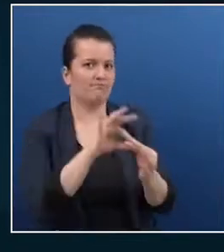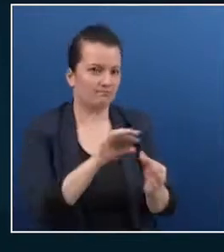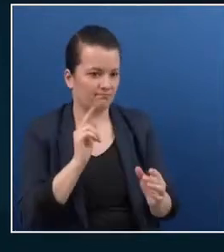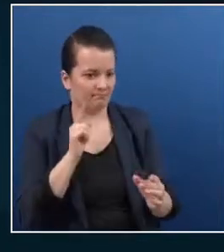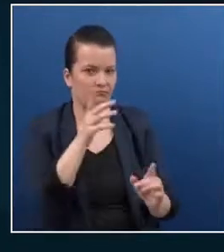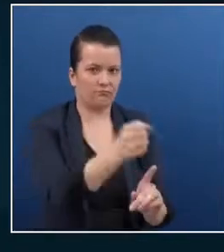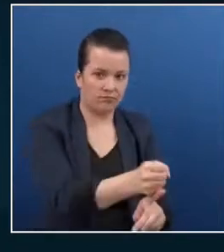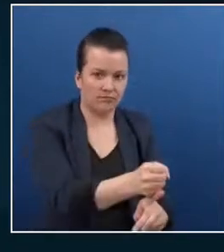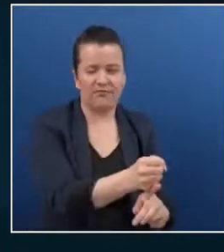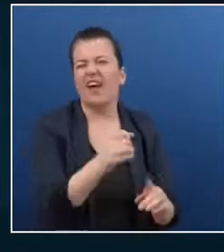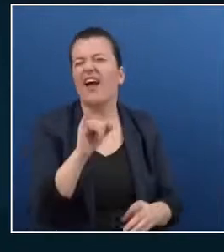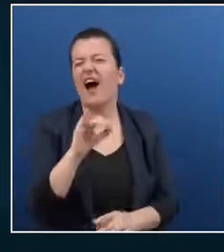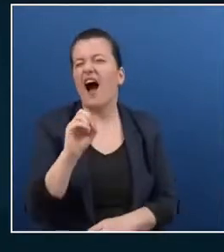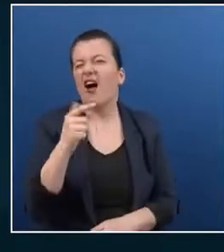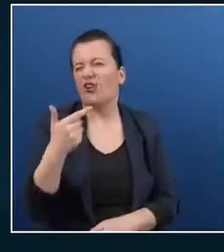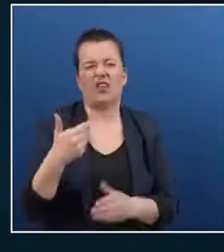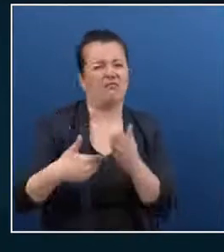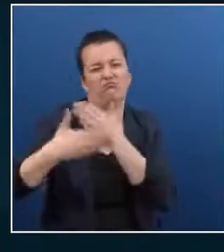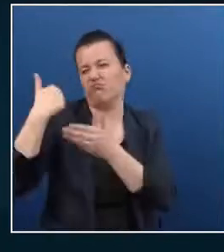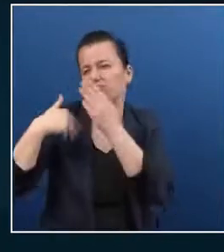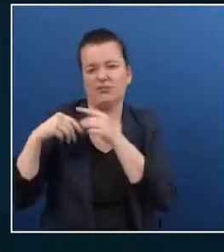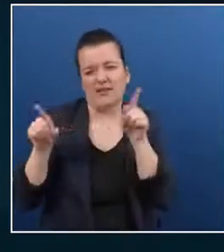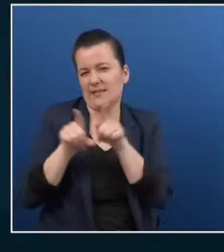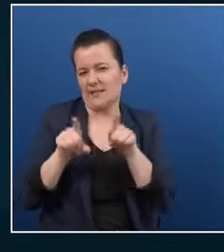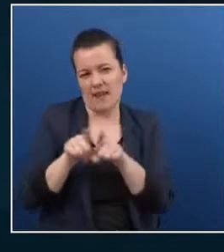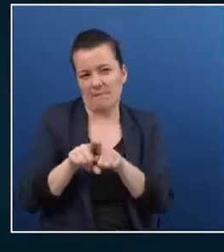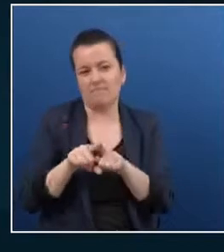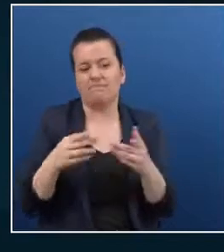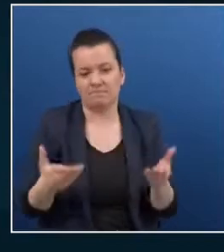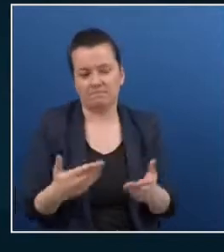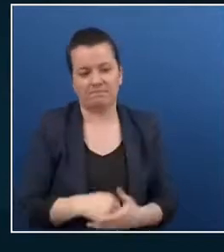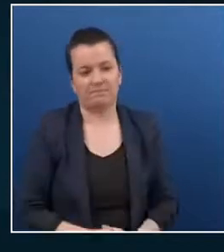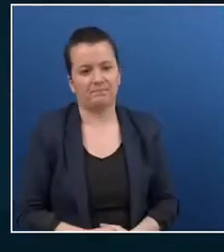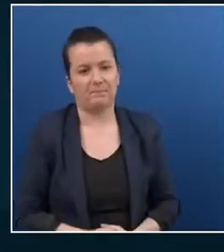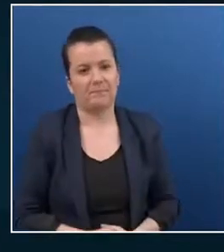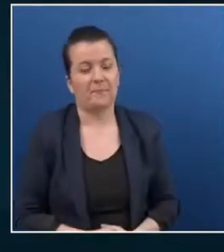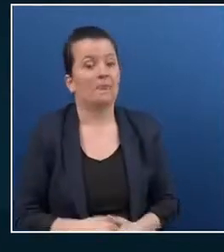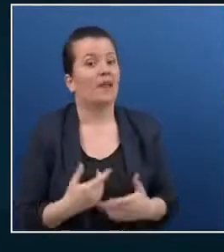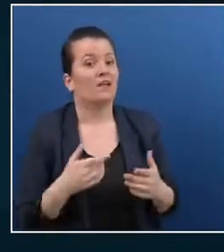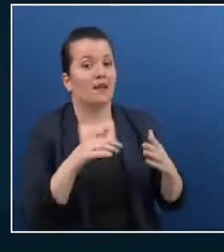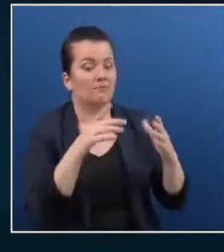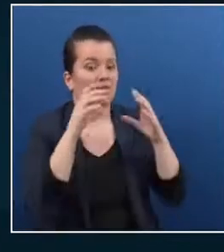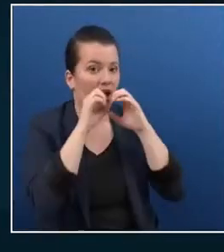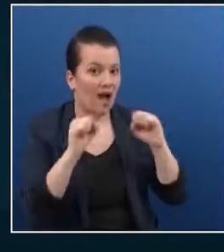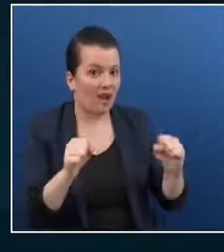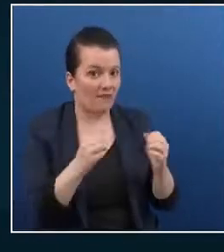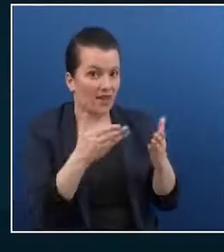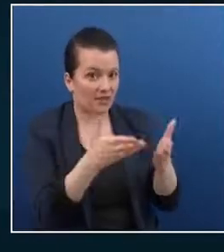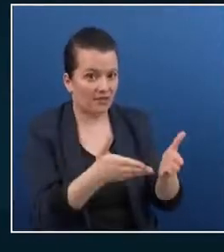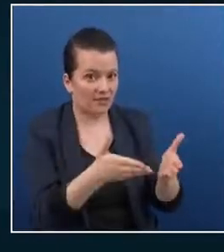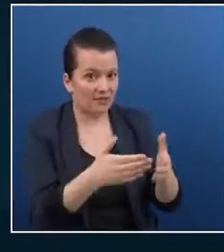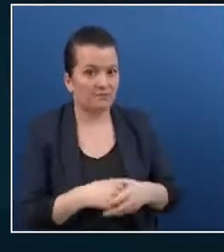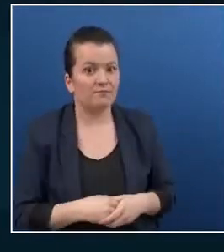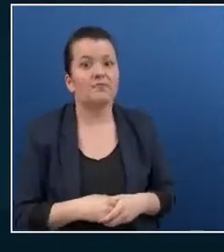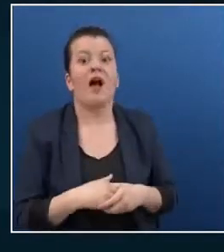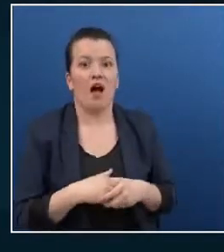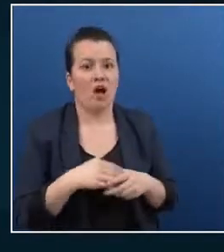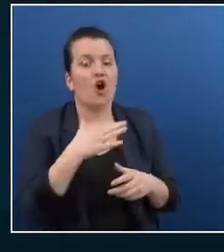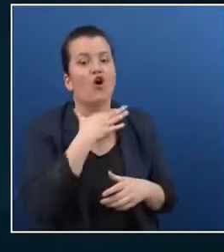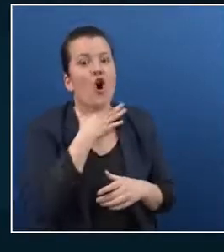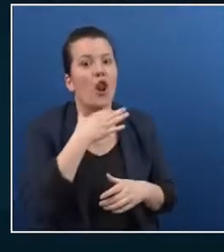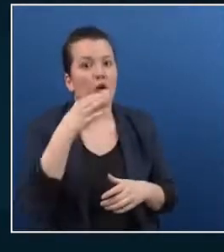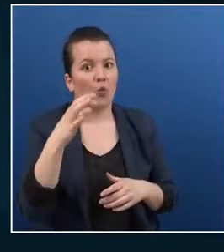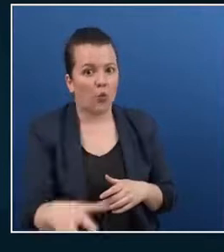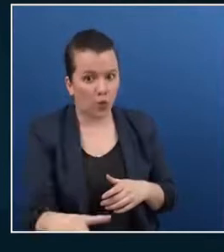ML down here on the camera, etc. You have your elephant again. I have a fall down alarm, my collar, and now I have two